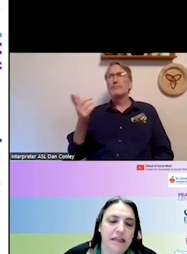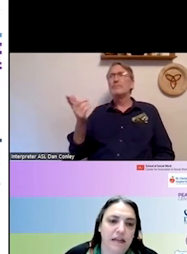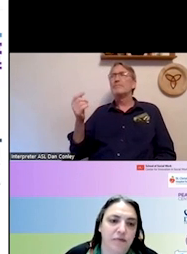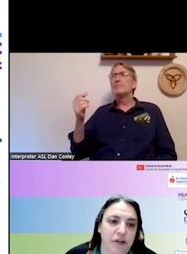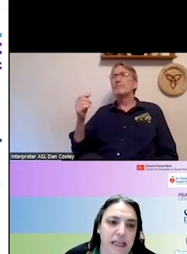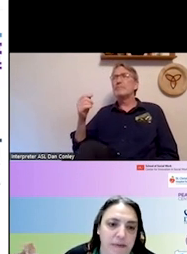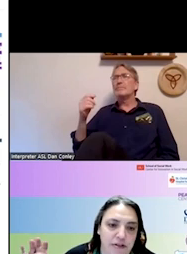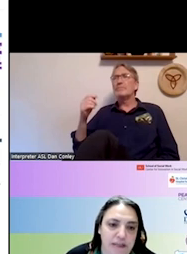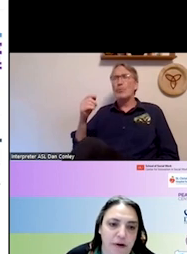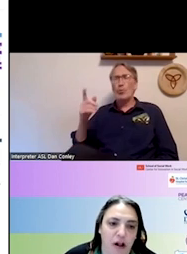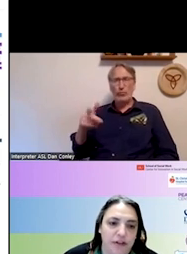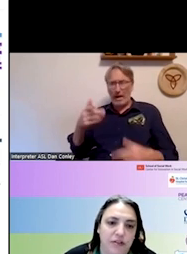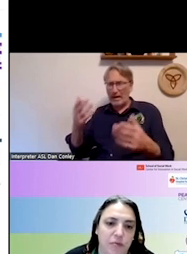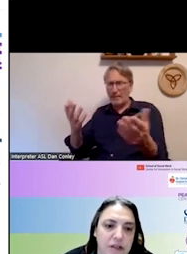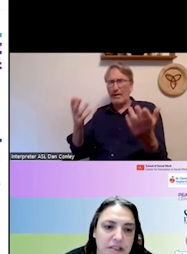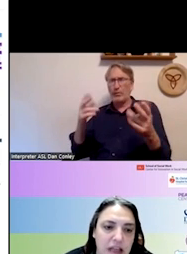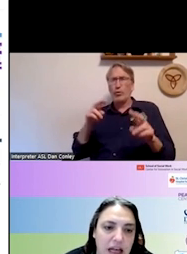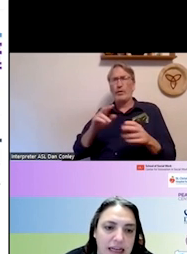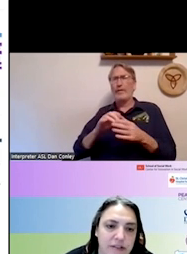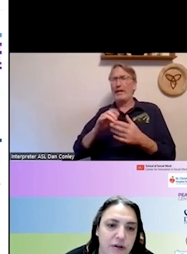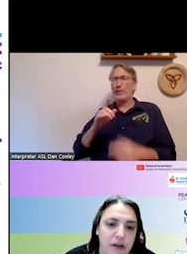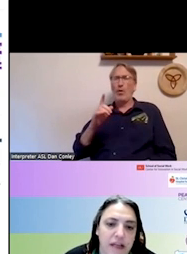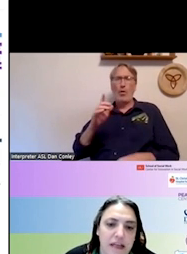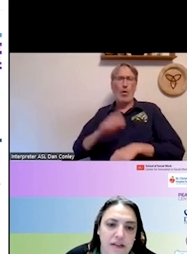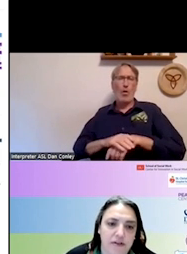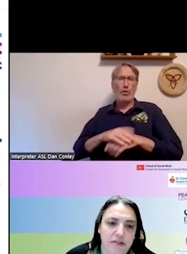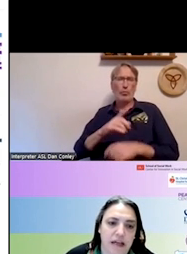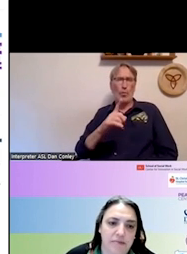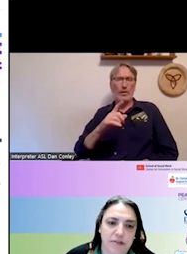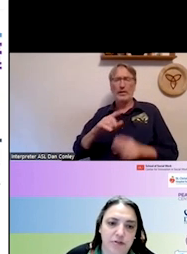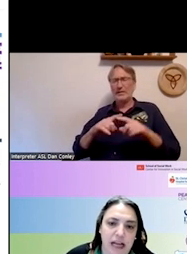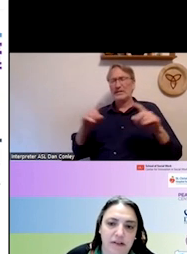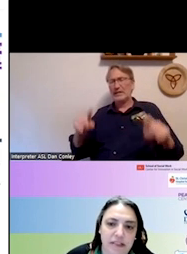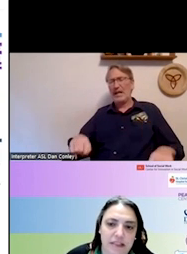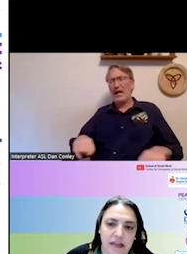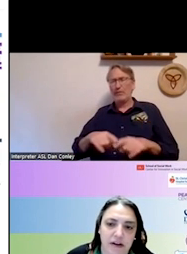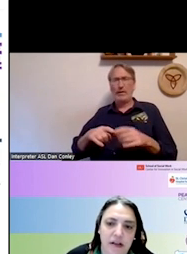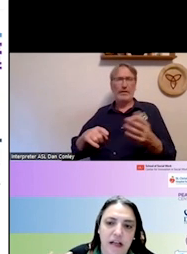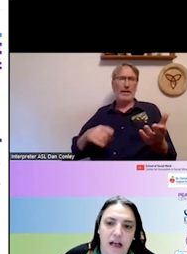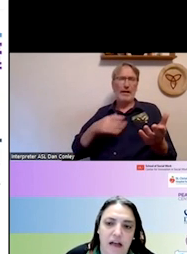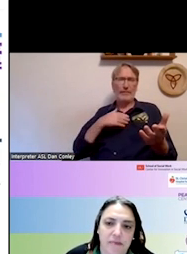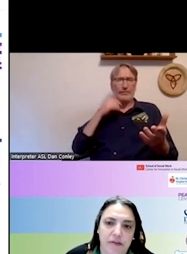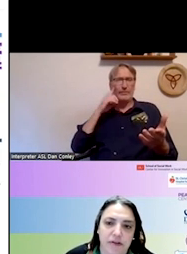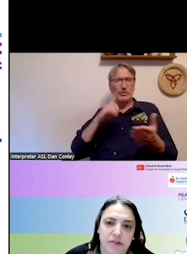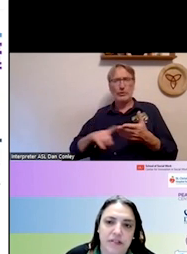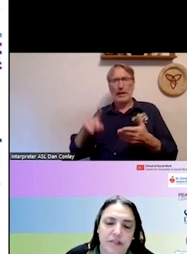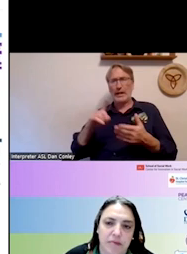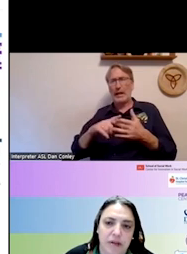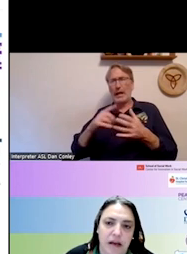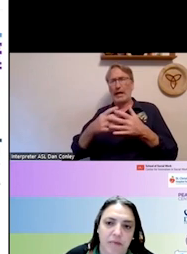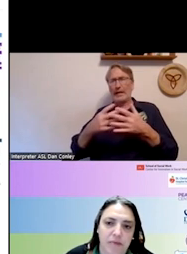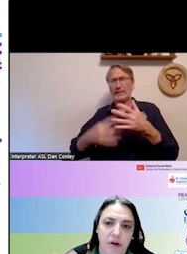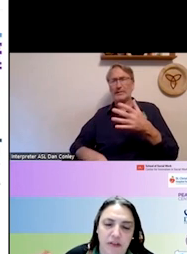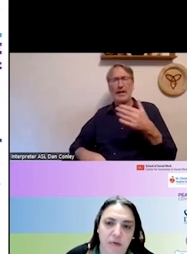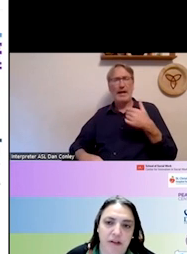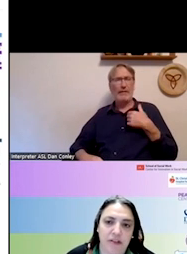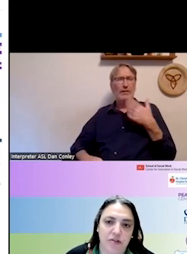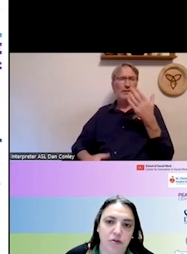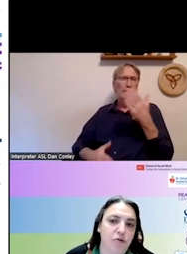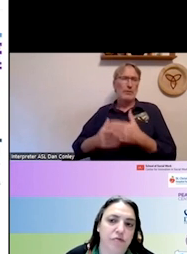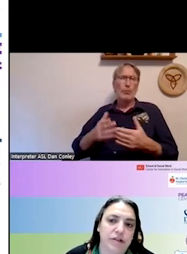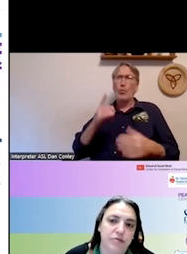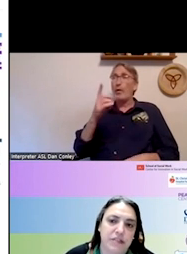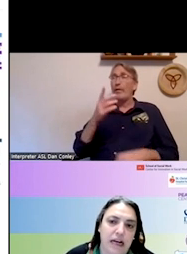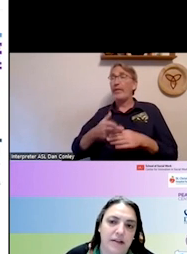recommend kind of looking at, we tried to put all this on one slide. So there's some checklists there. There's some, you know, I think one of the